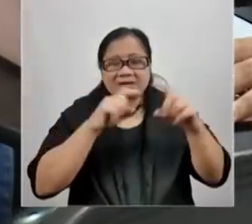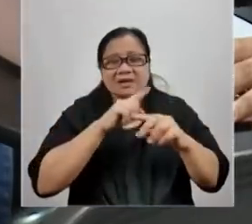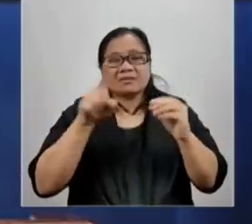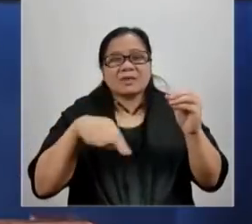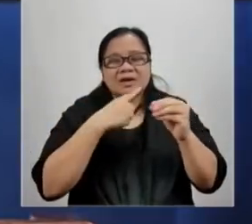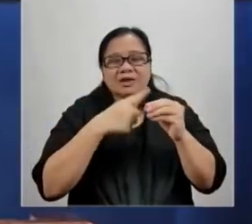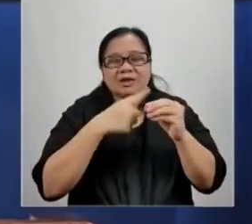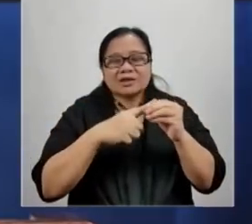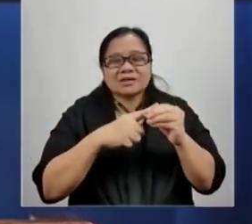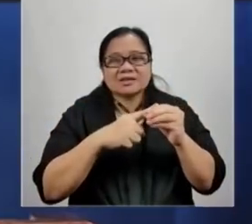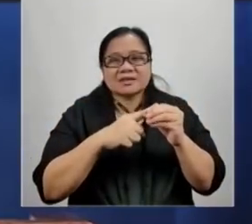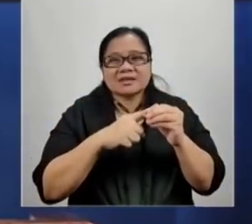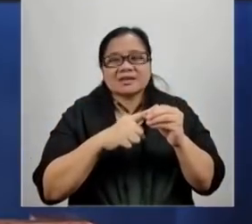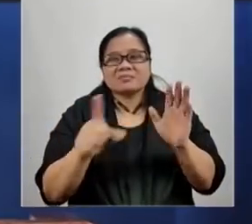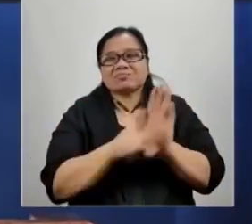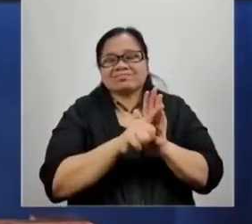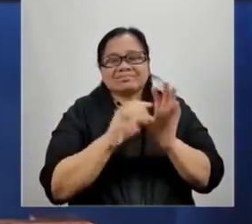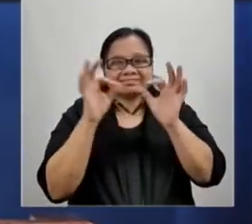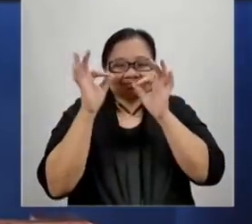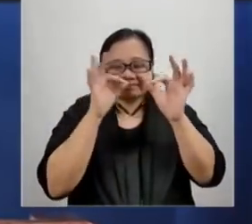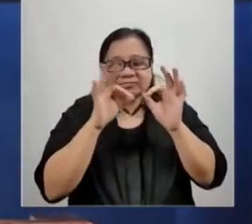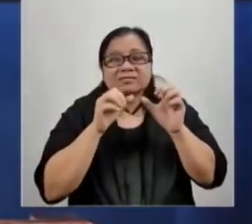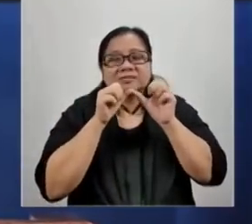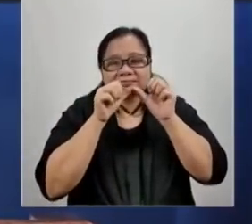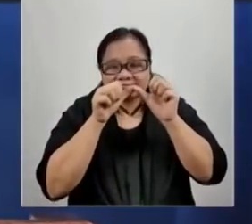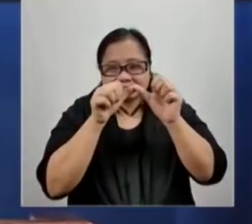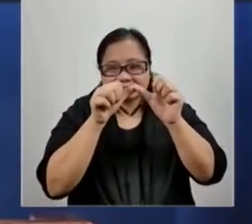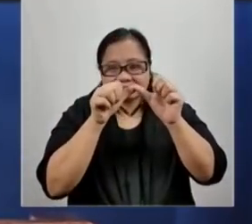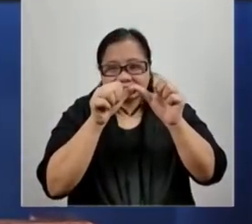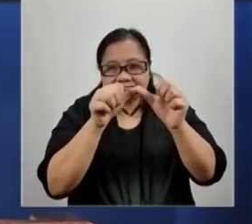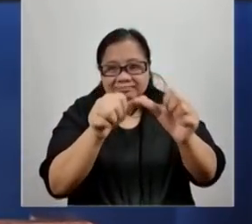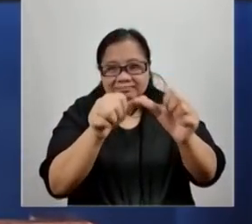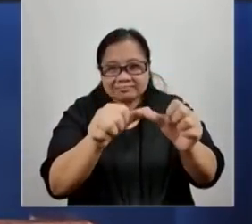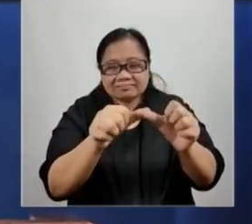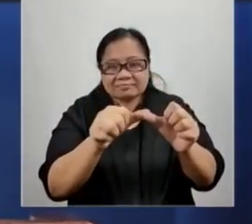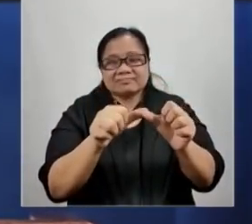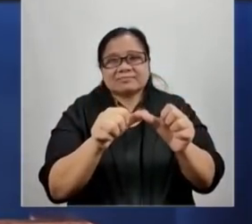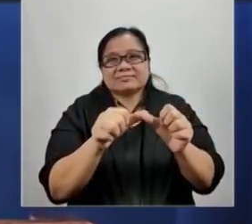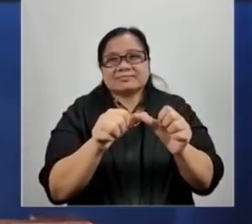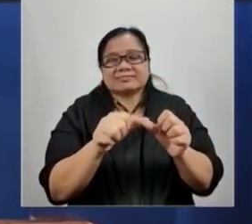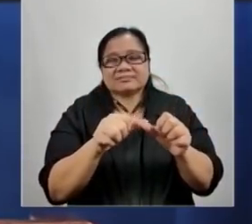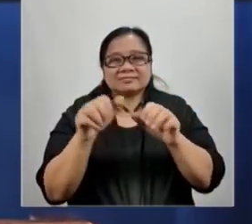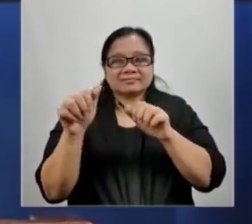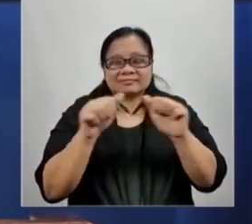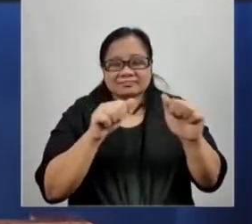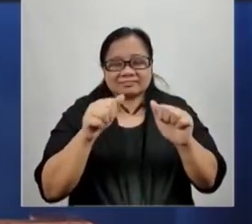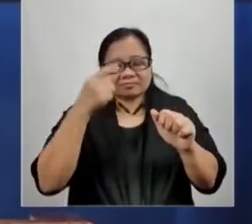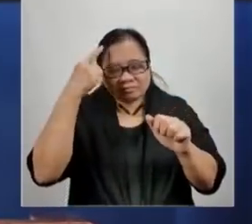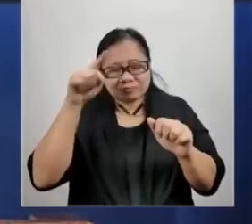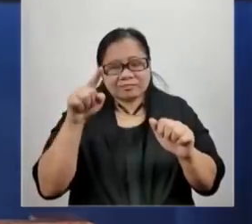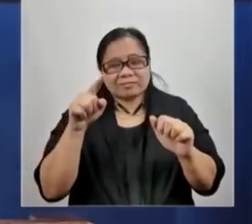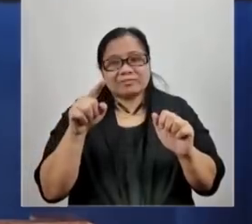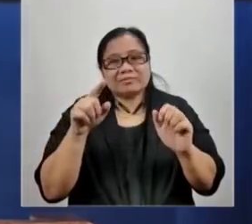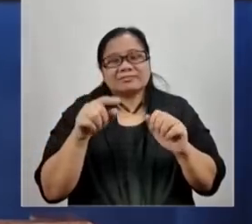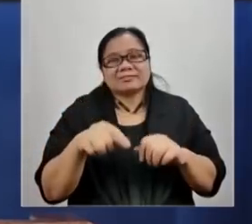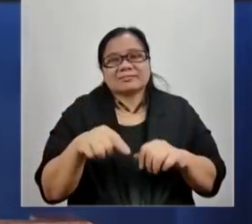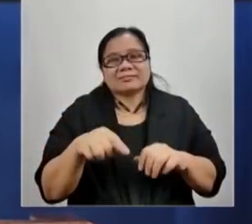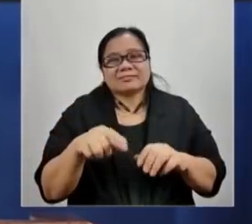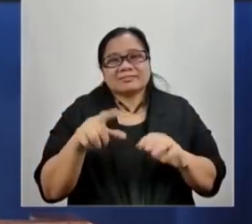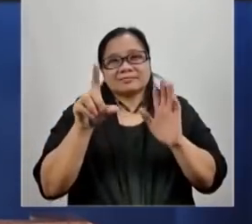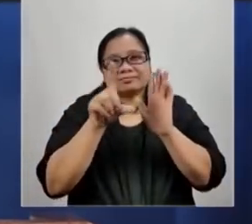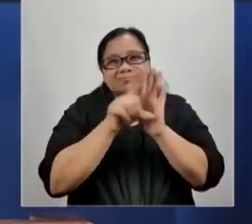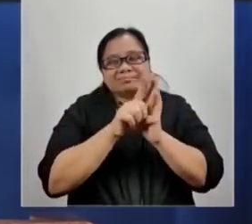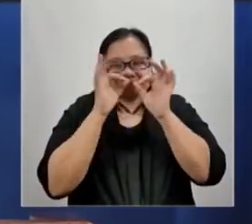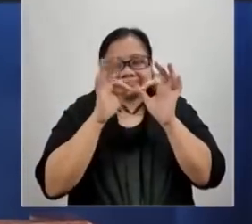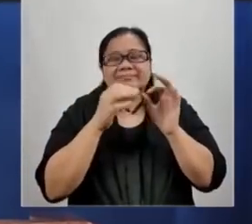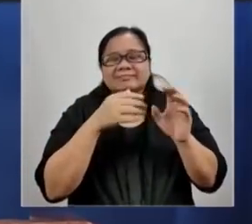Tuloy po ang campaign laban sa illegal na droga at pinagkakatiwalaan niya ang kanyang Chief PNP na